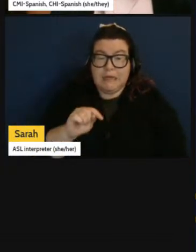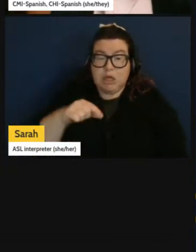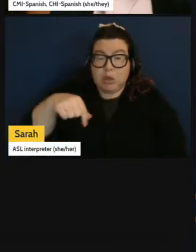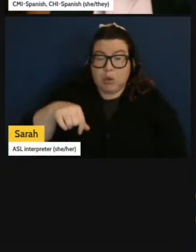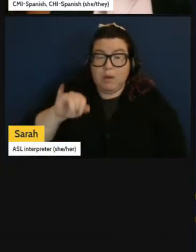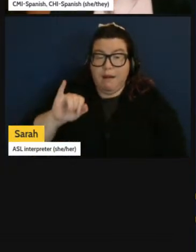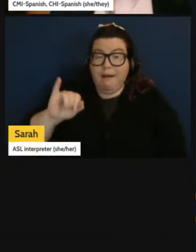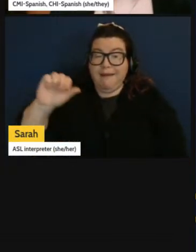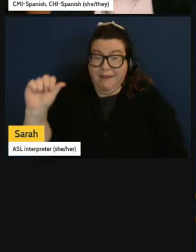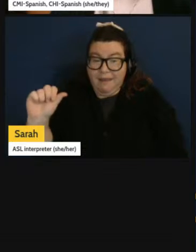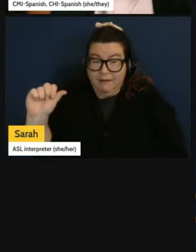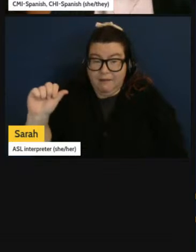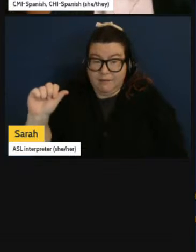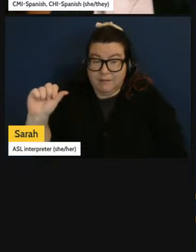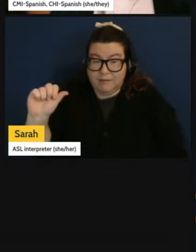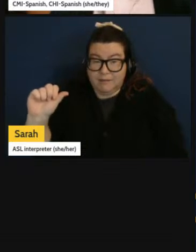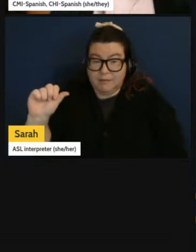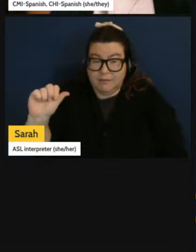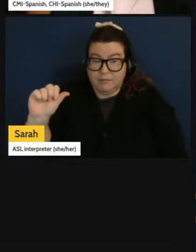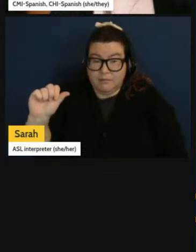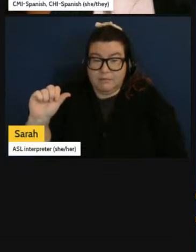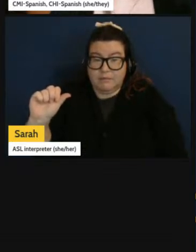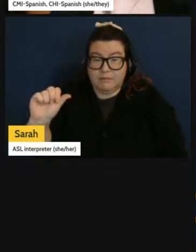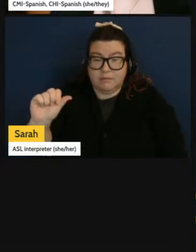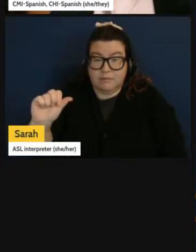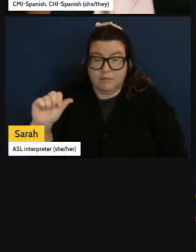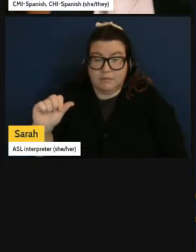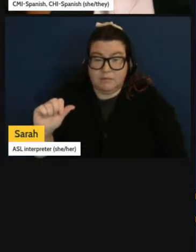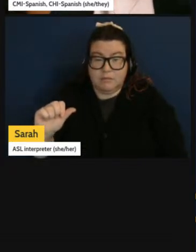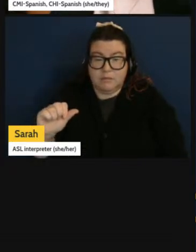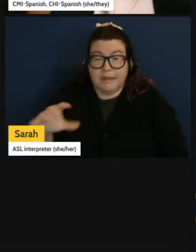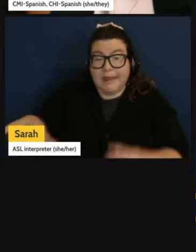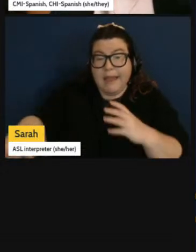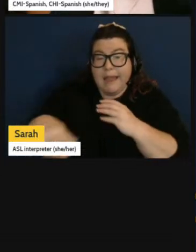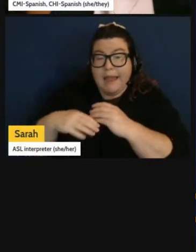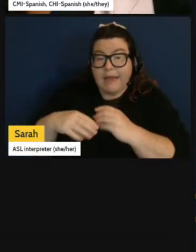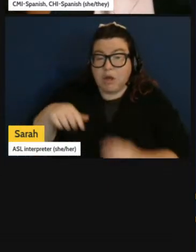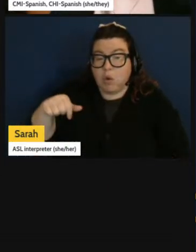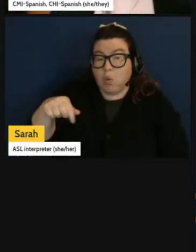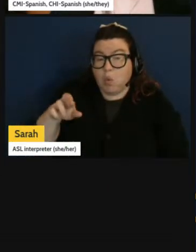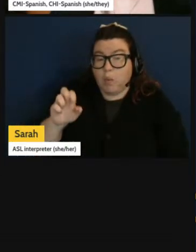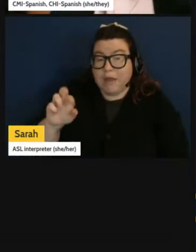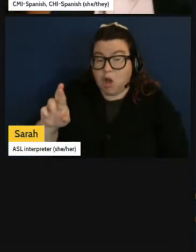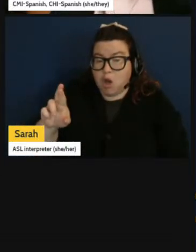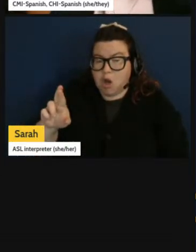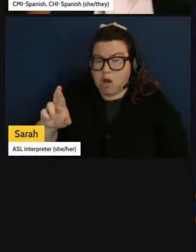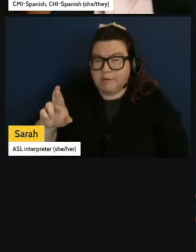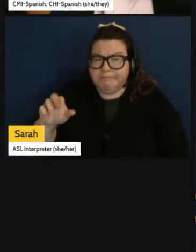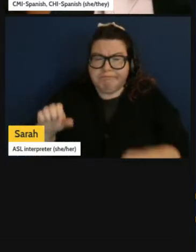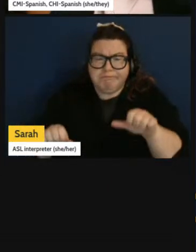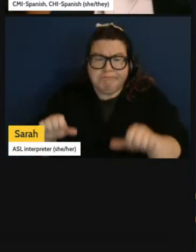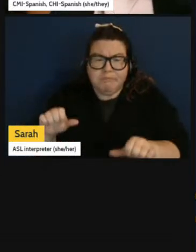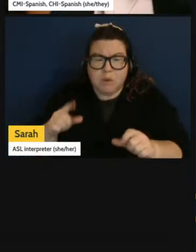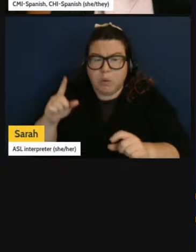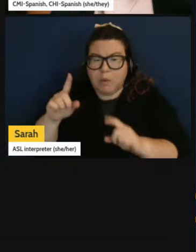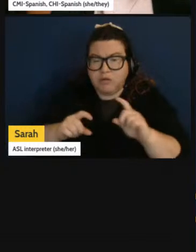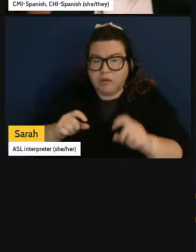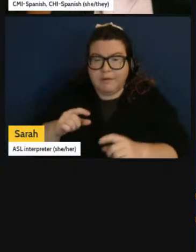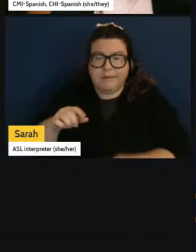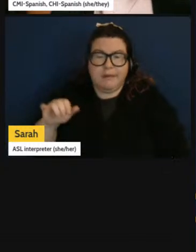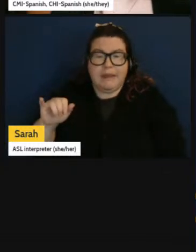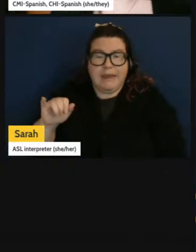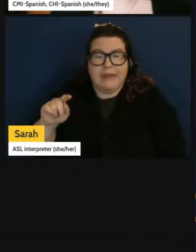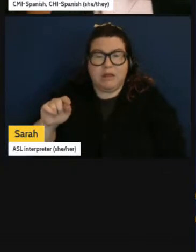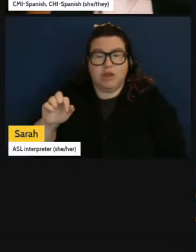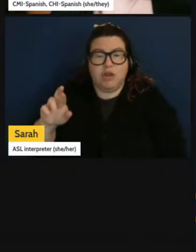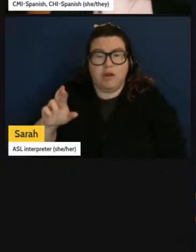LGBTQIA. This is another one that you might see. So we first added queer or questioning and intersex, which we'll go